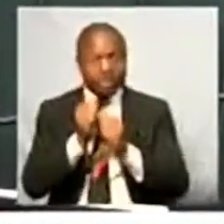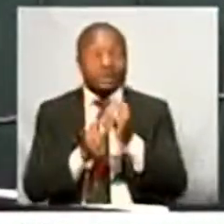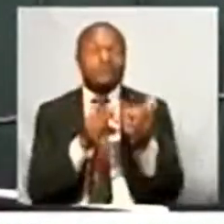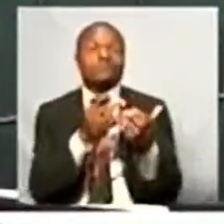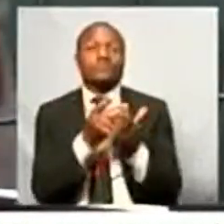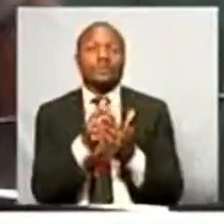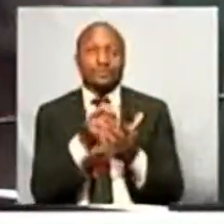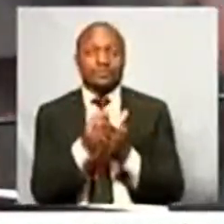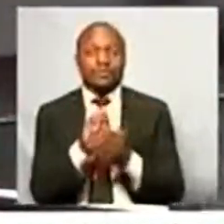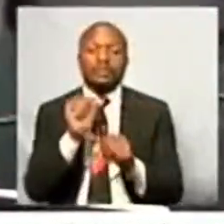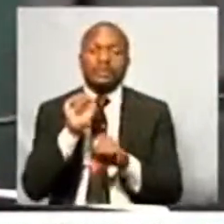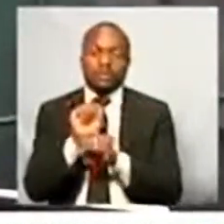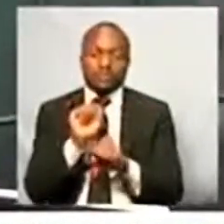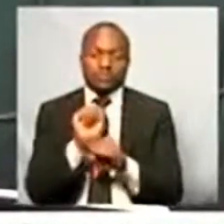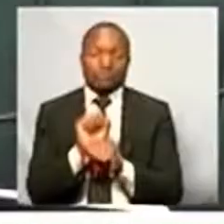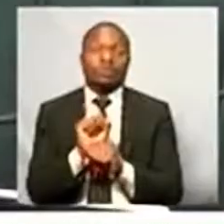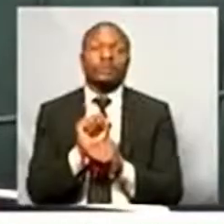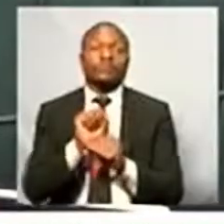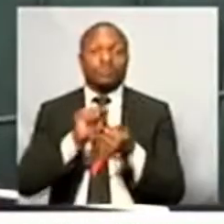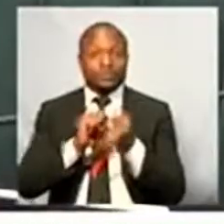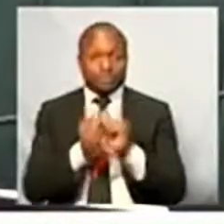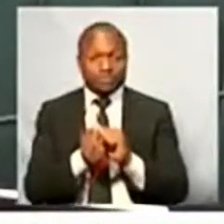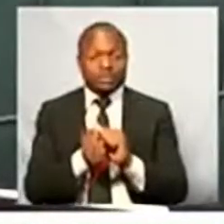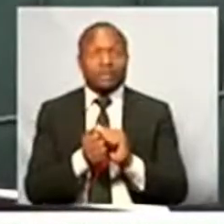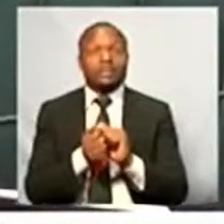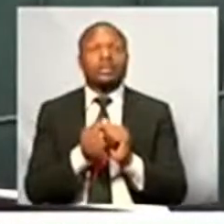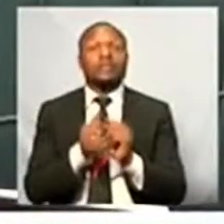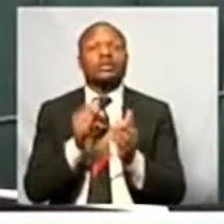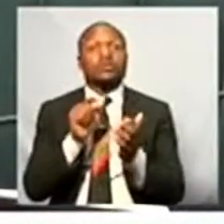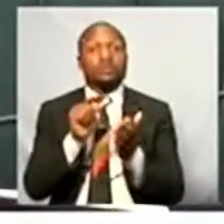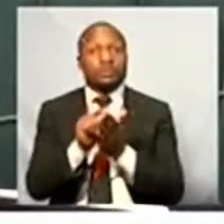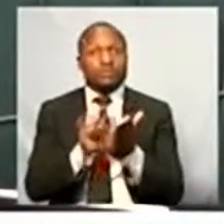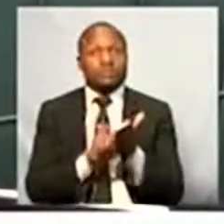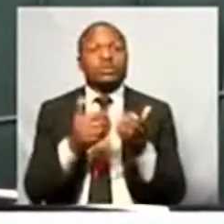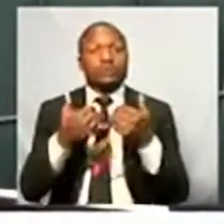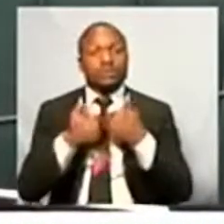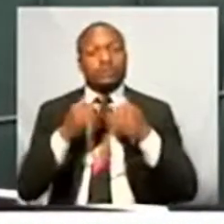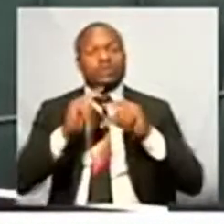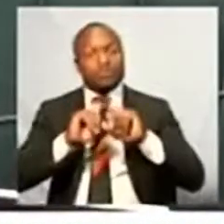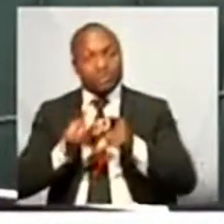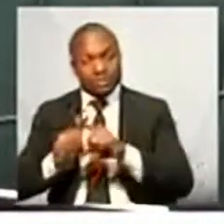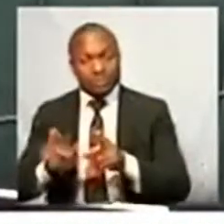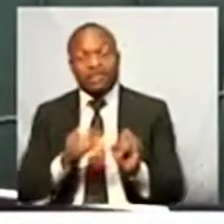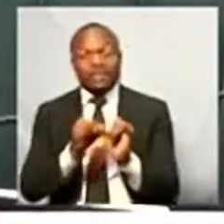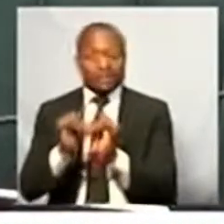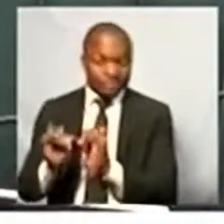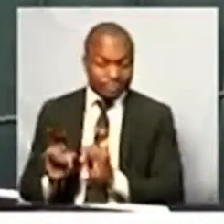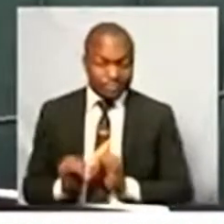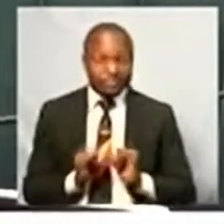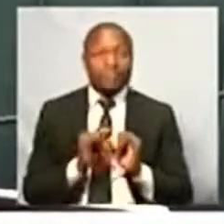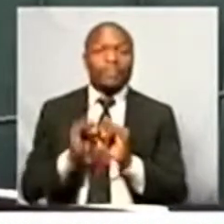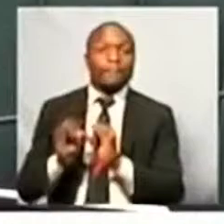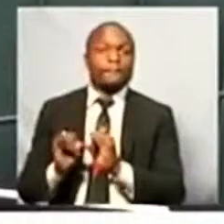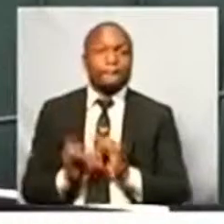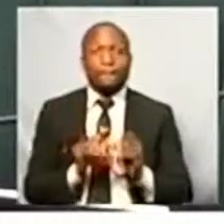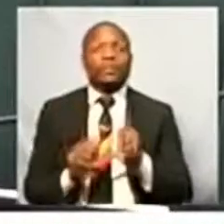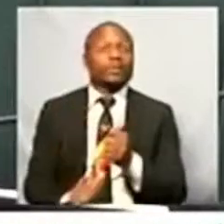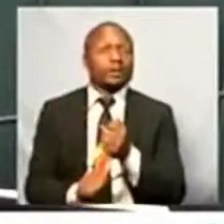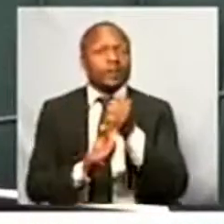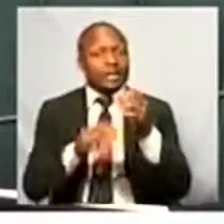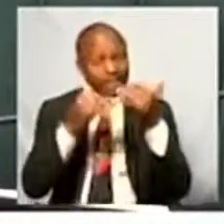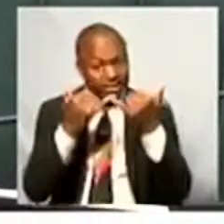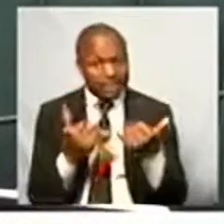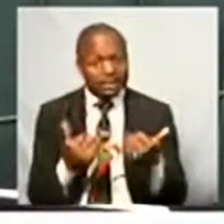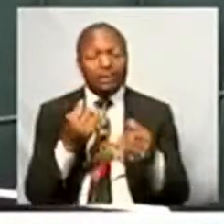and operational implications that the regulations would have on various implementing agencies, especially that we are now